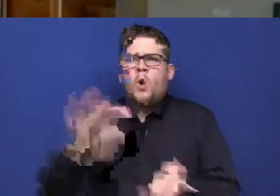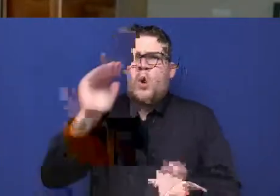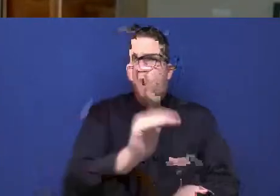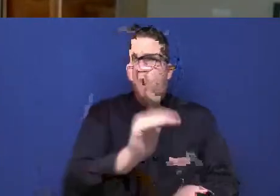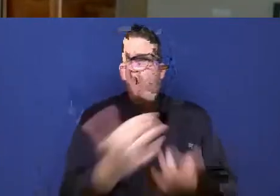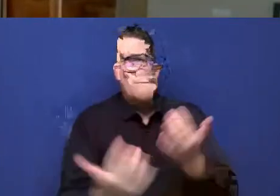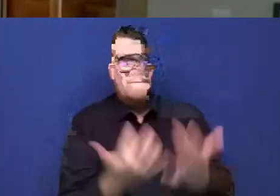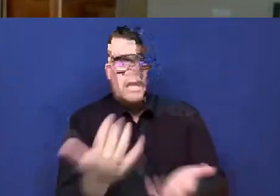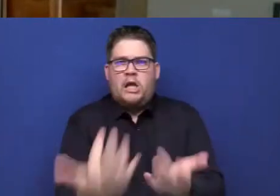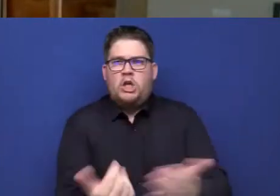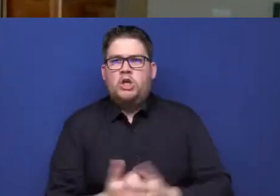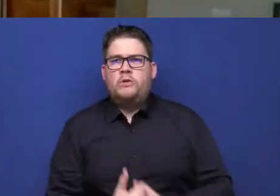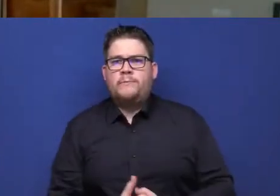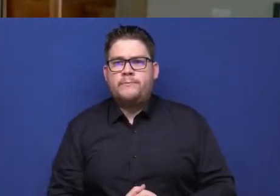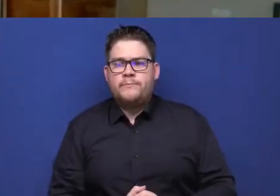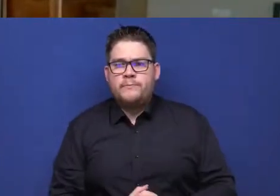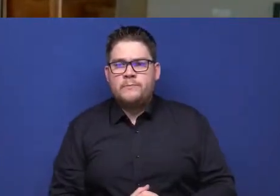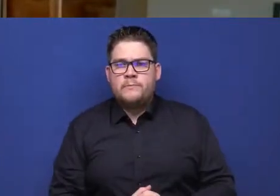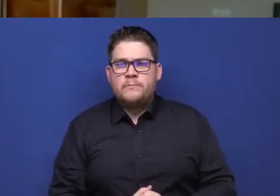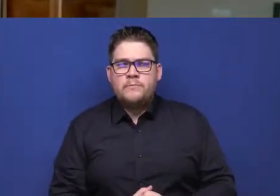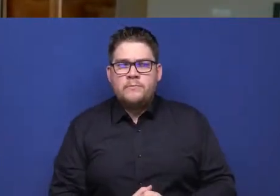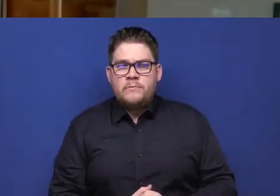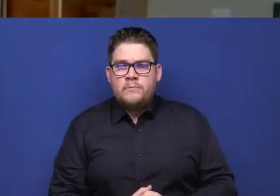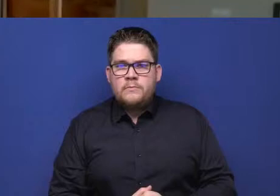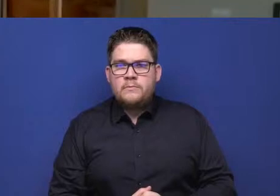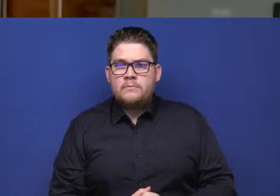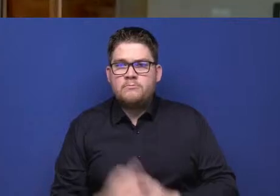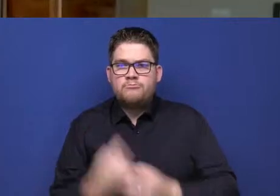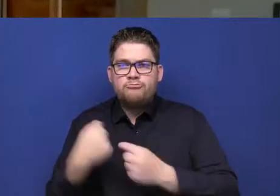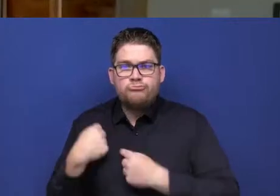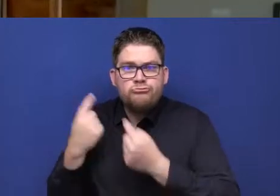have approximately 3,800 personnel out.